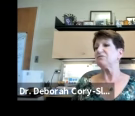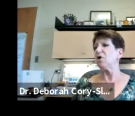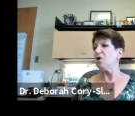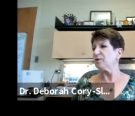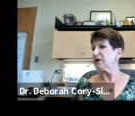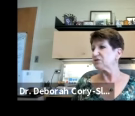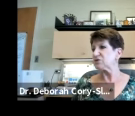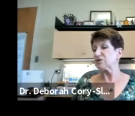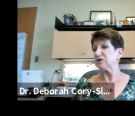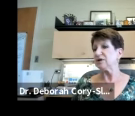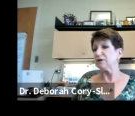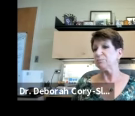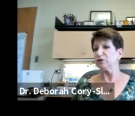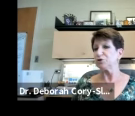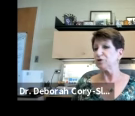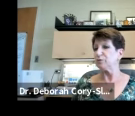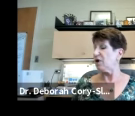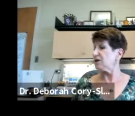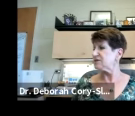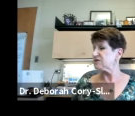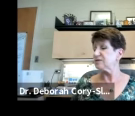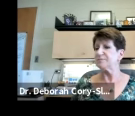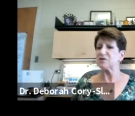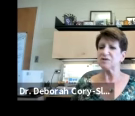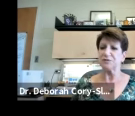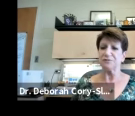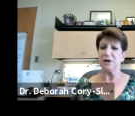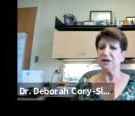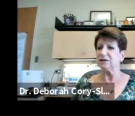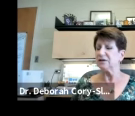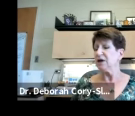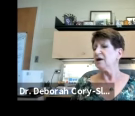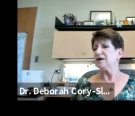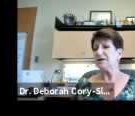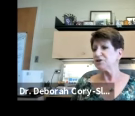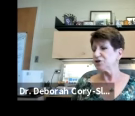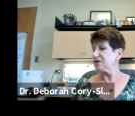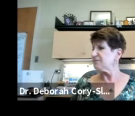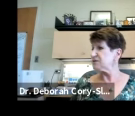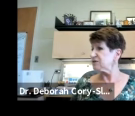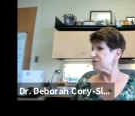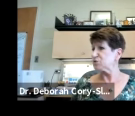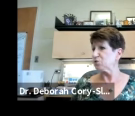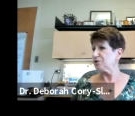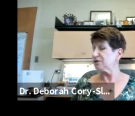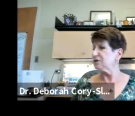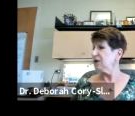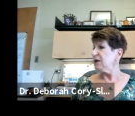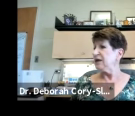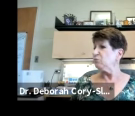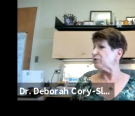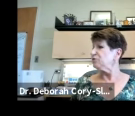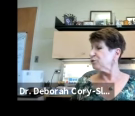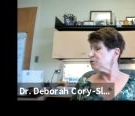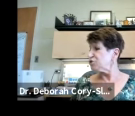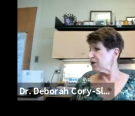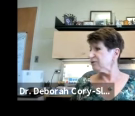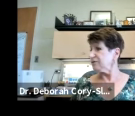studies have already associated air pollution with autism, schizophrenia, attention deficit disorder,